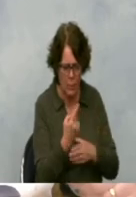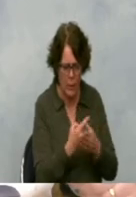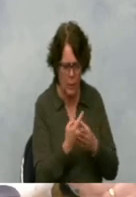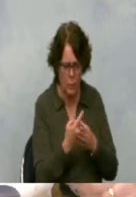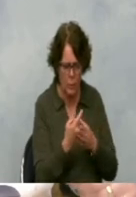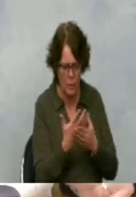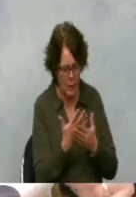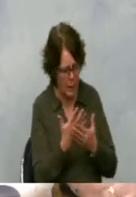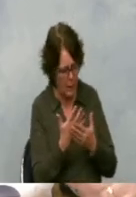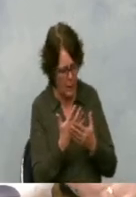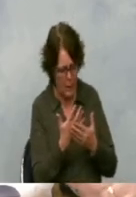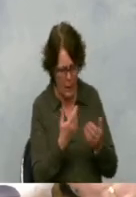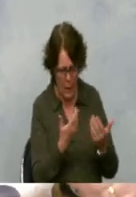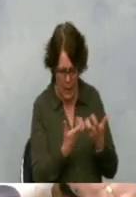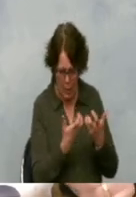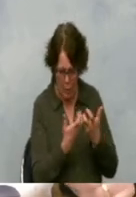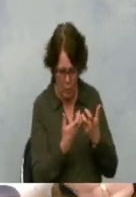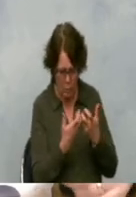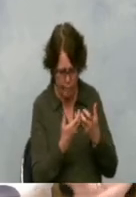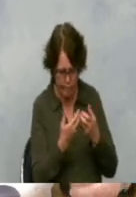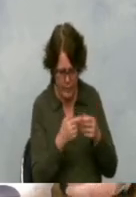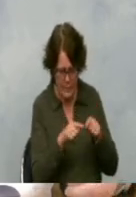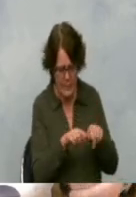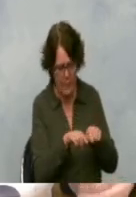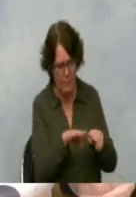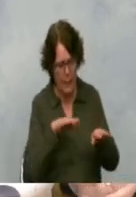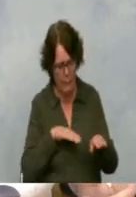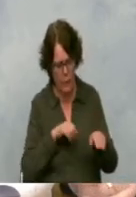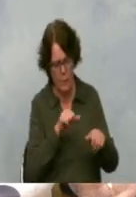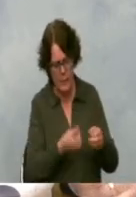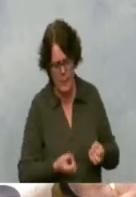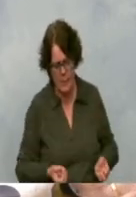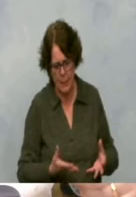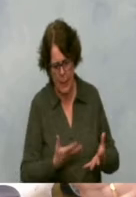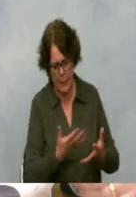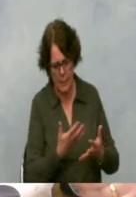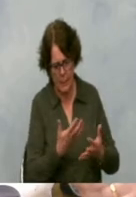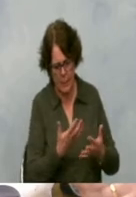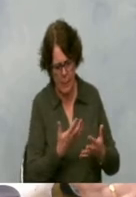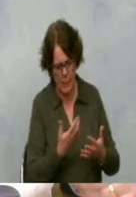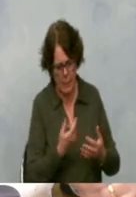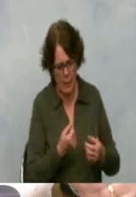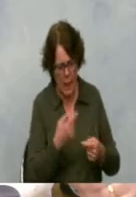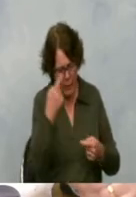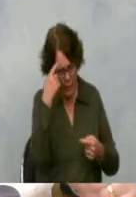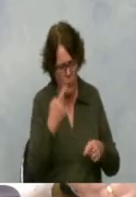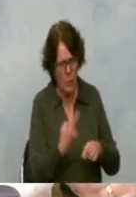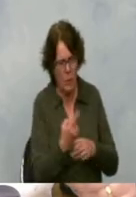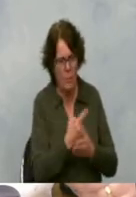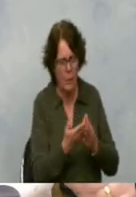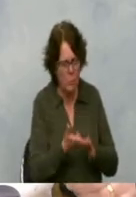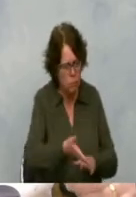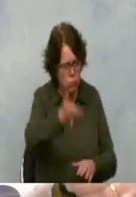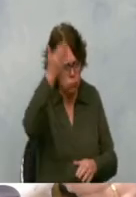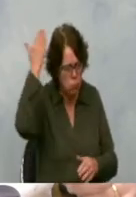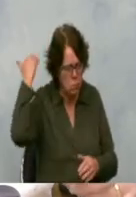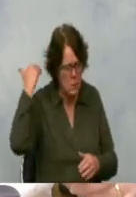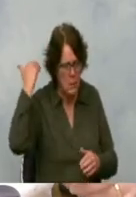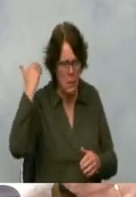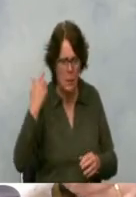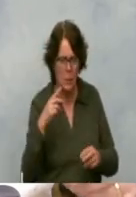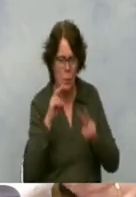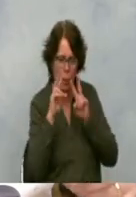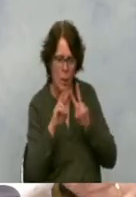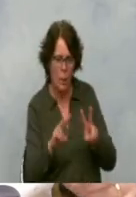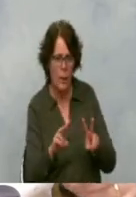spend, right, across that period. And I think in the past we've talked about things that maybe even go back beyond that, right, to look